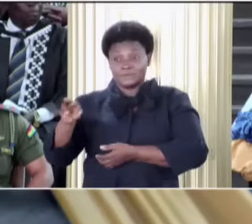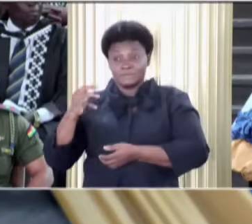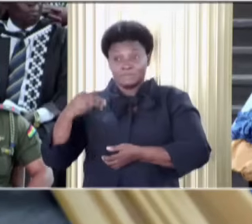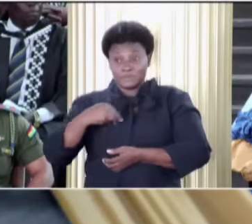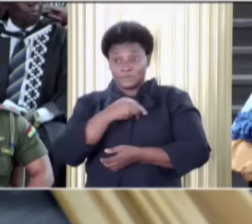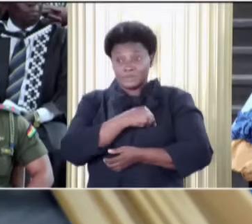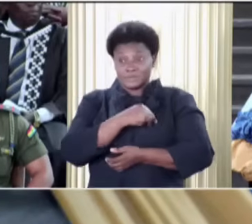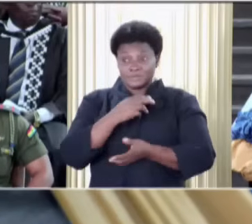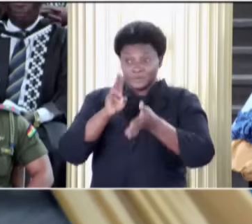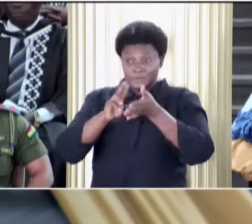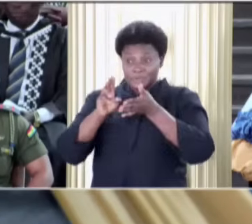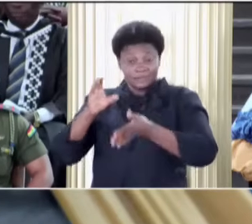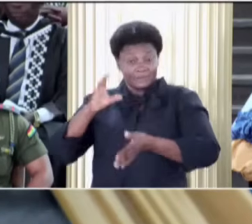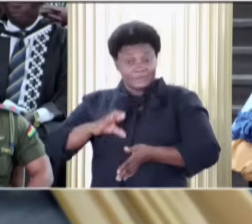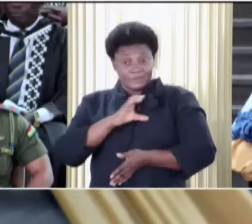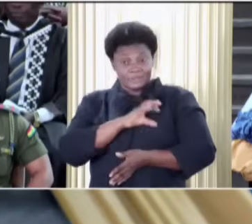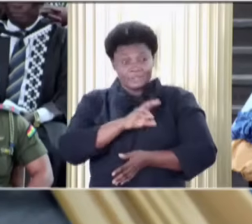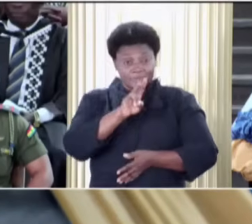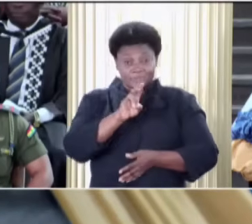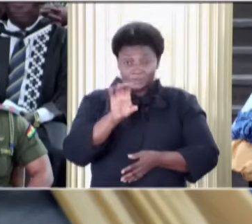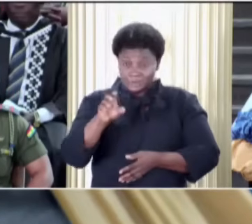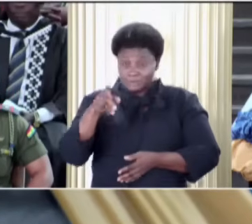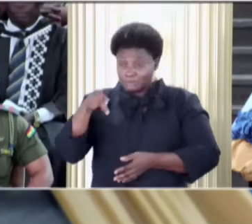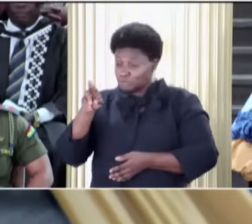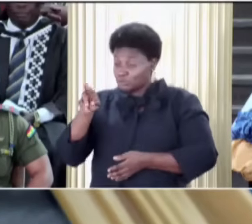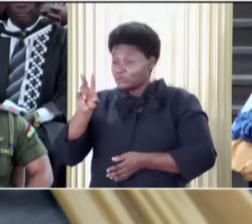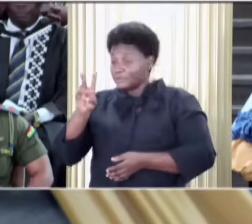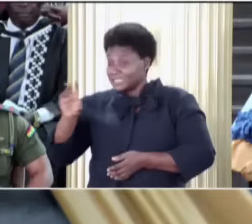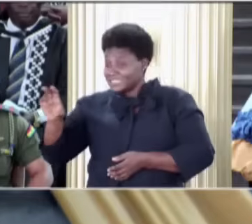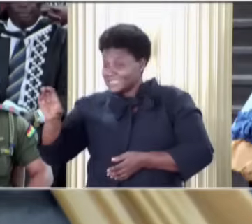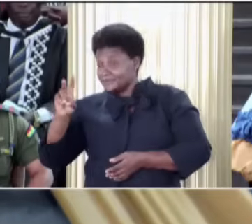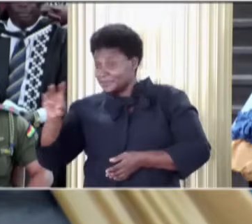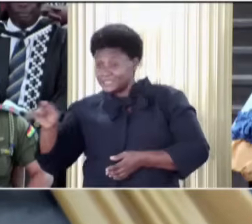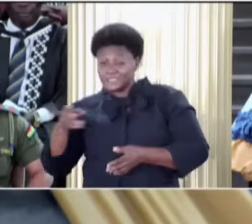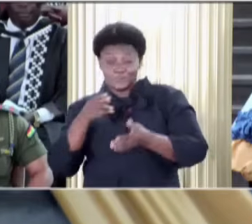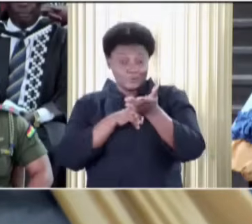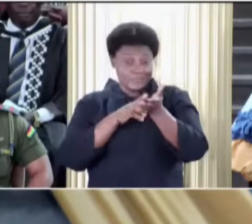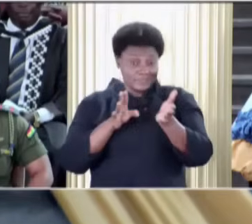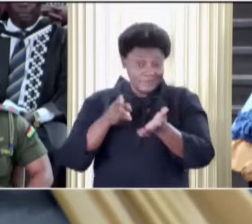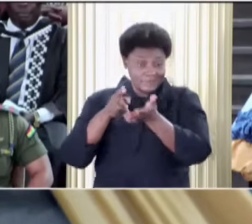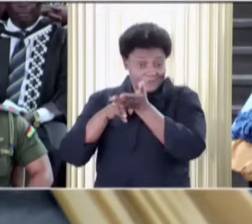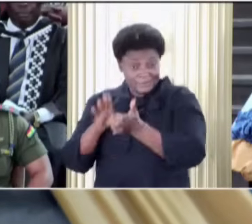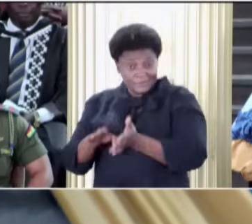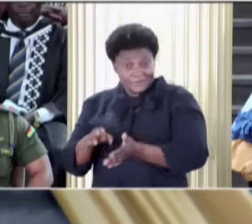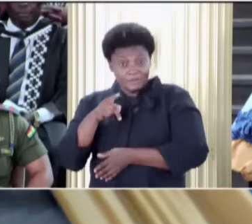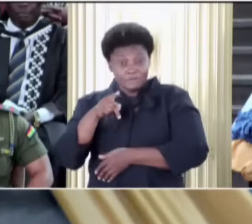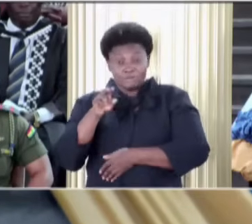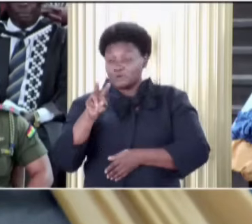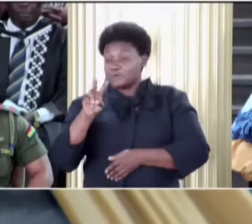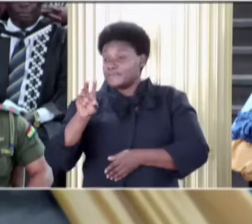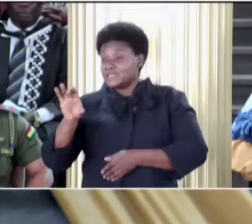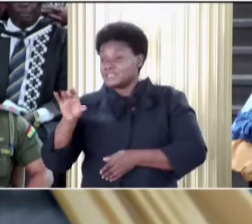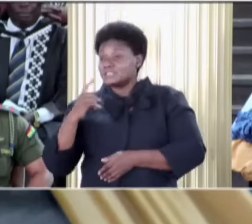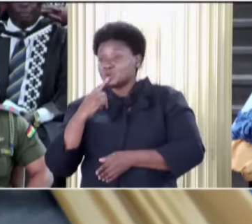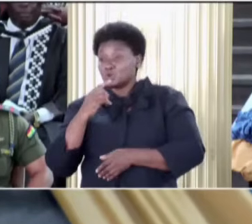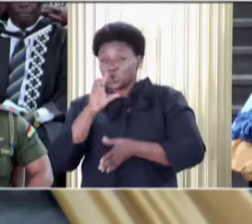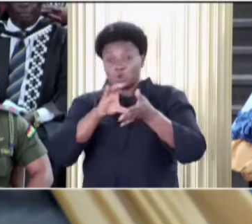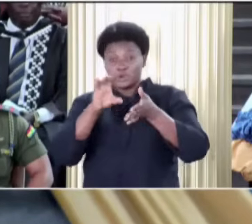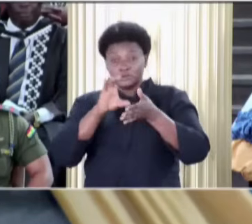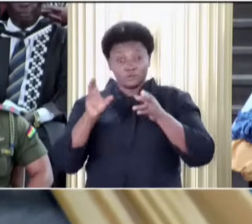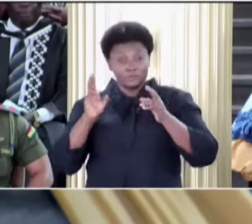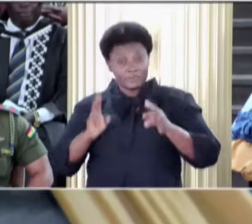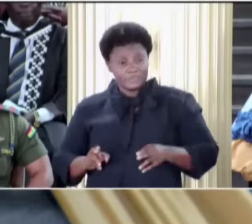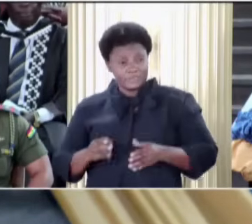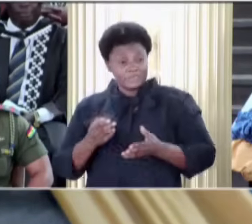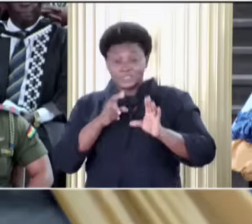Vice Chancellor, Pro-Vice Chancellors, Registrar, Provost, College of Humanities, Chairman and